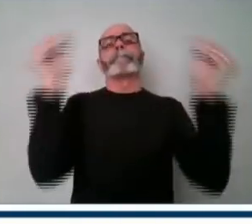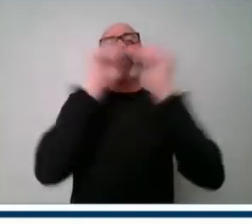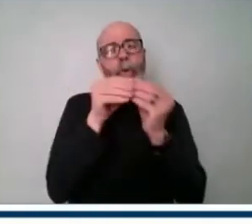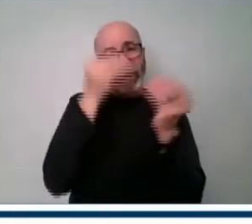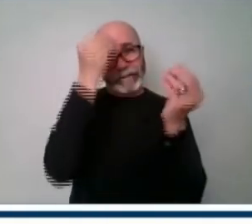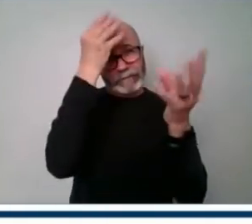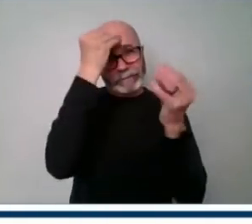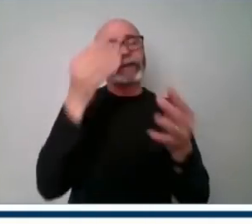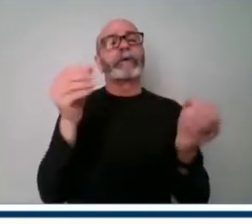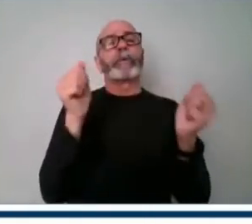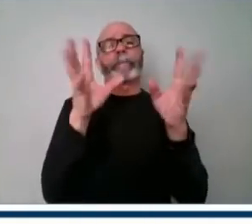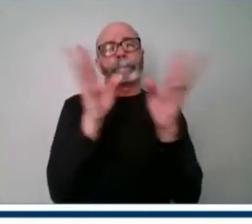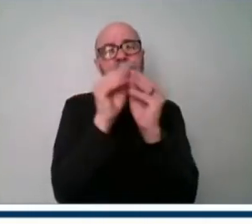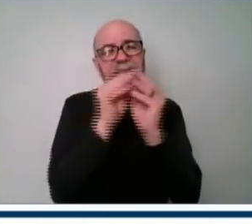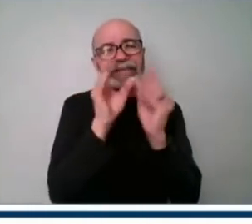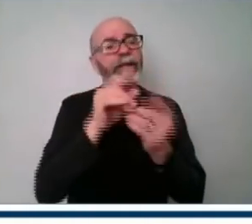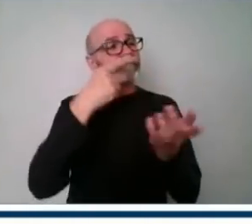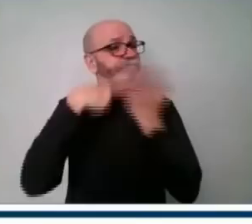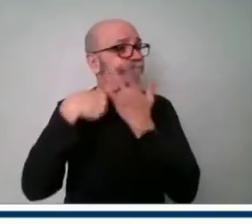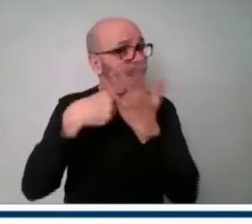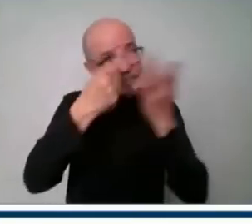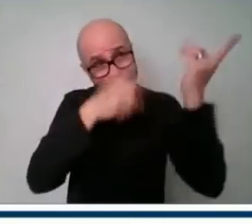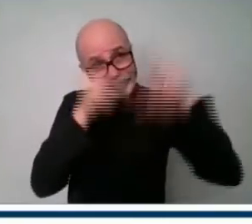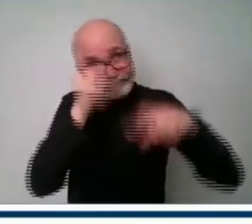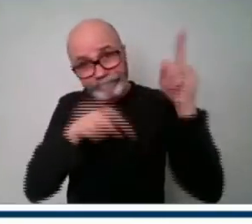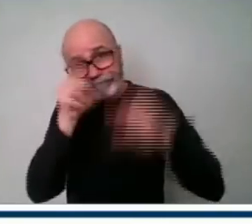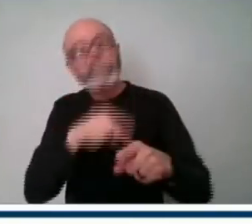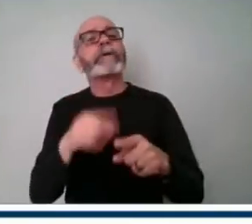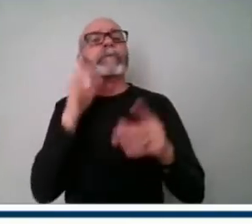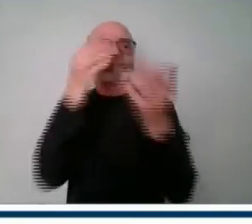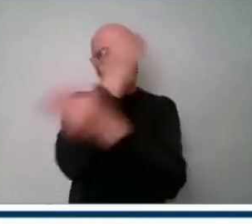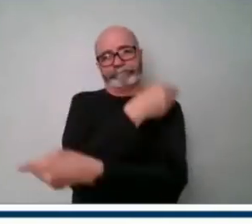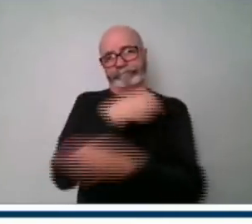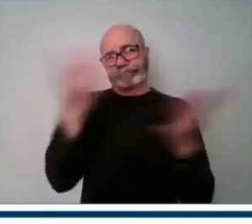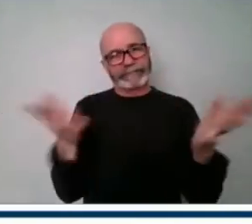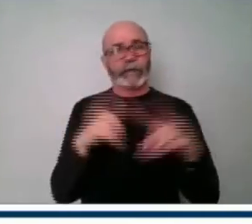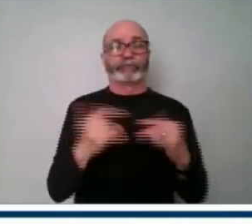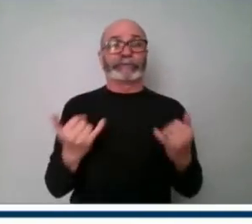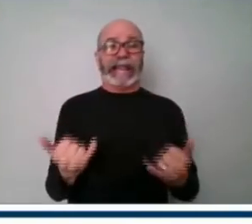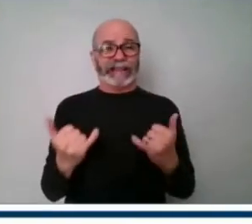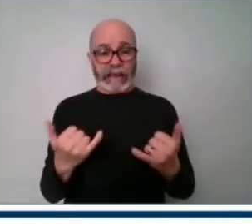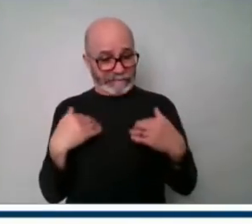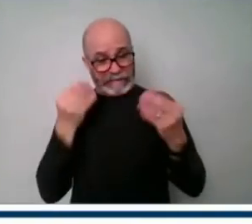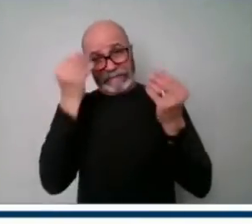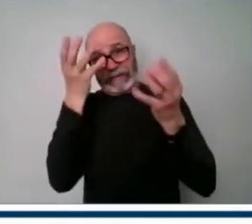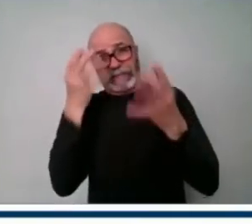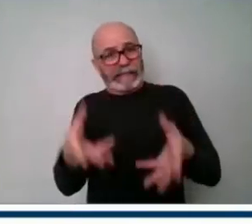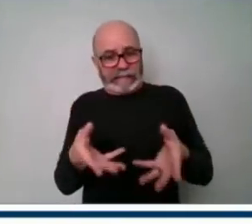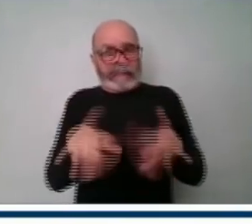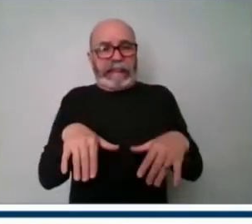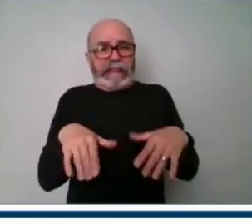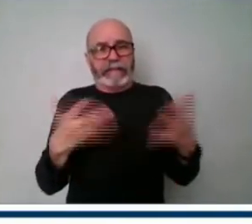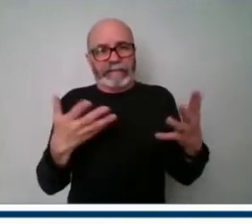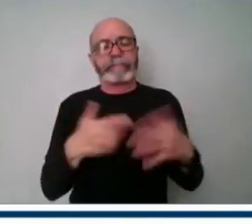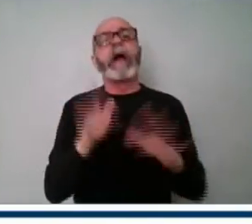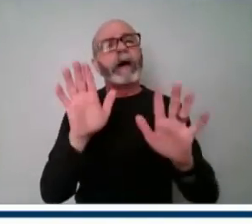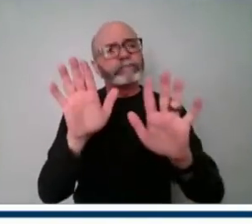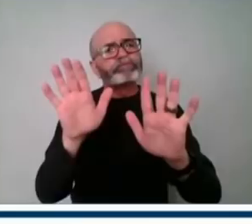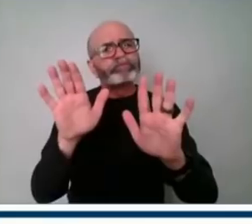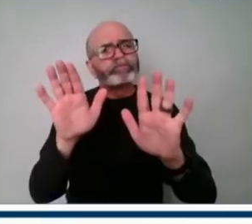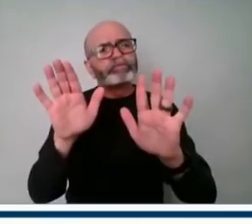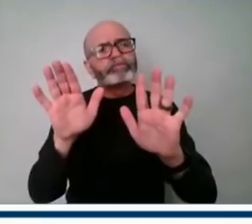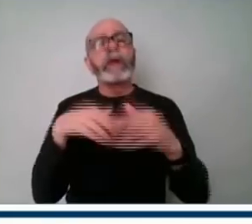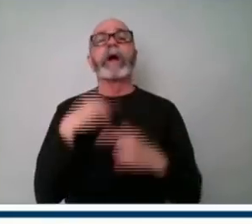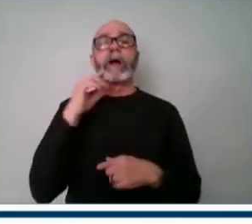agreements on things, so we can't present that today. But I'm kind of going to assure people in that 65 to